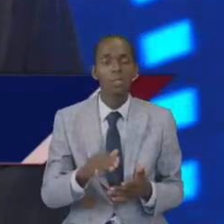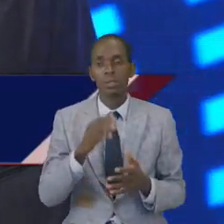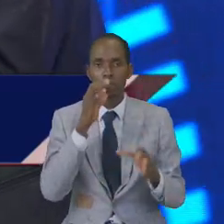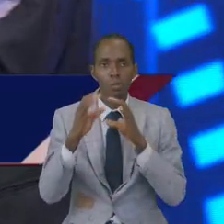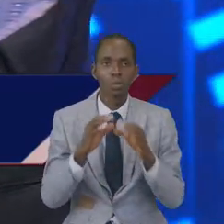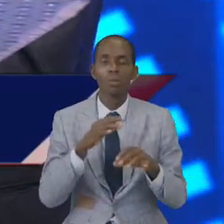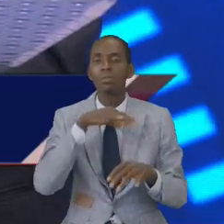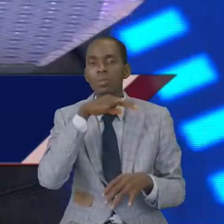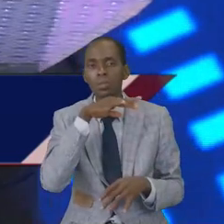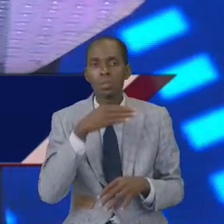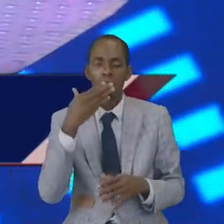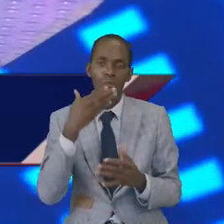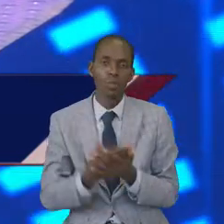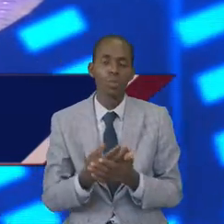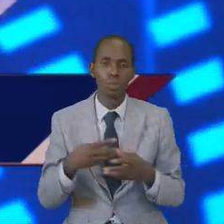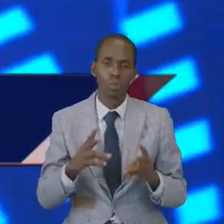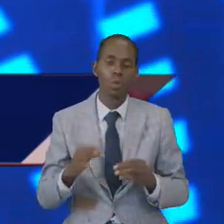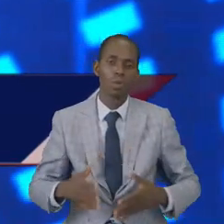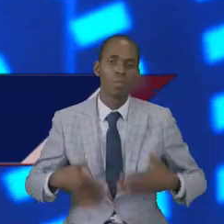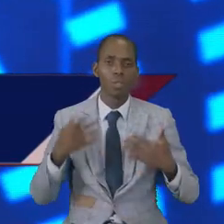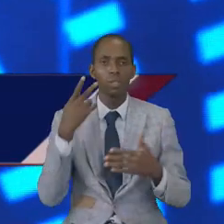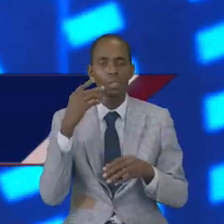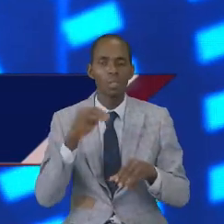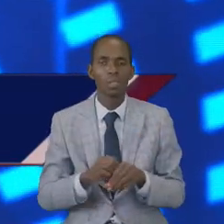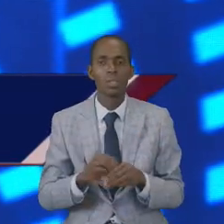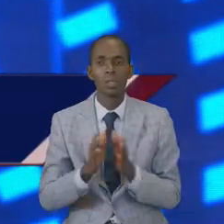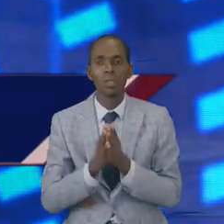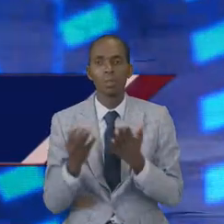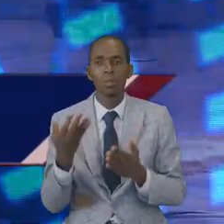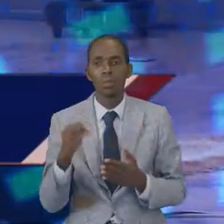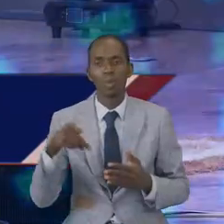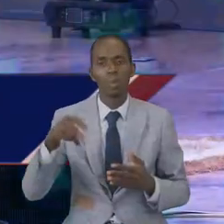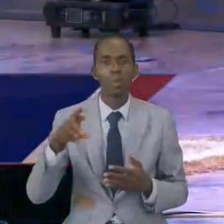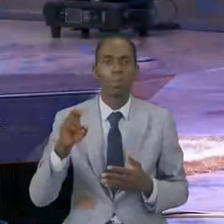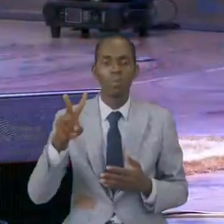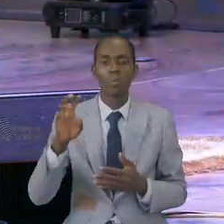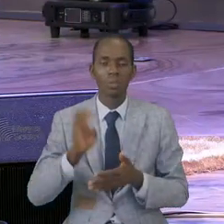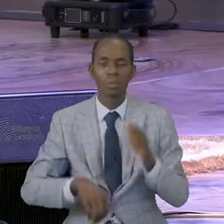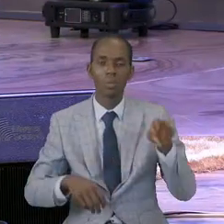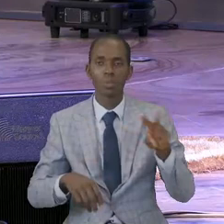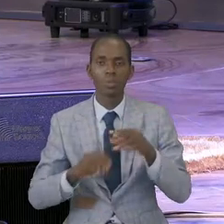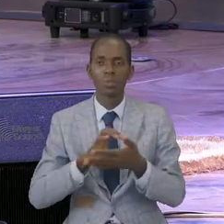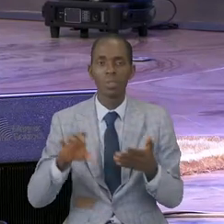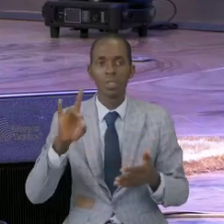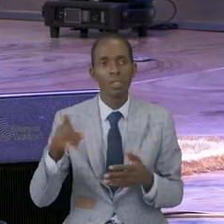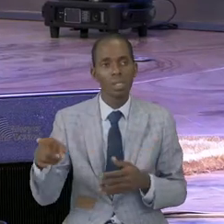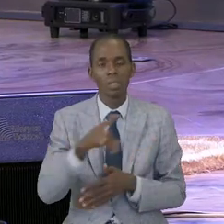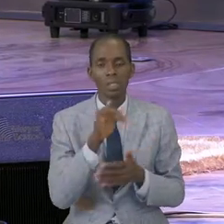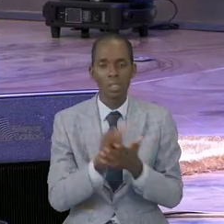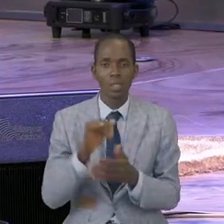chapter 22 verse 8, it tells us there, he that soweth iniquity shall